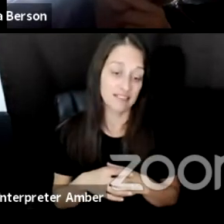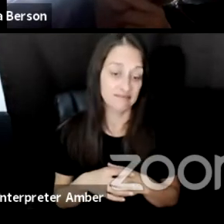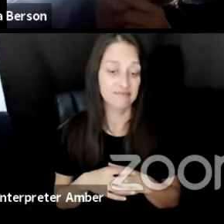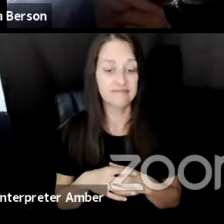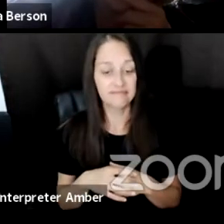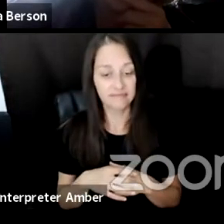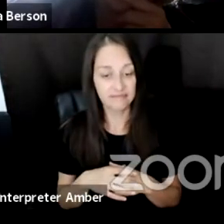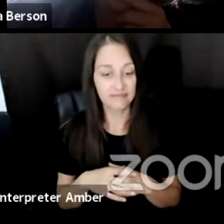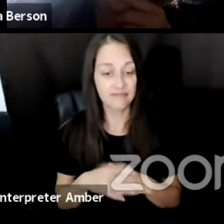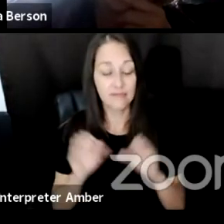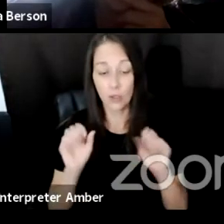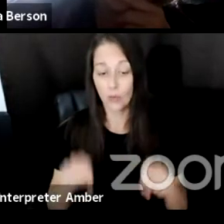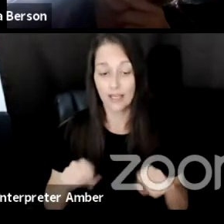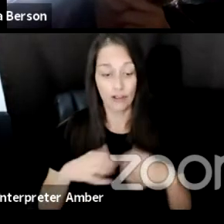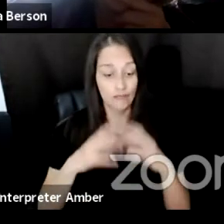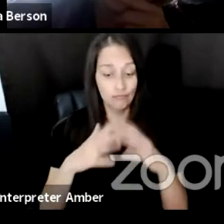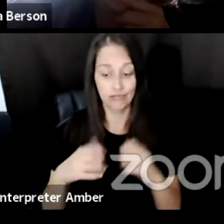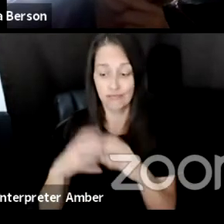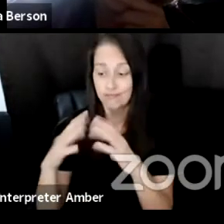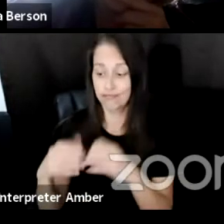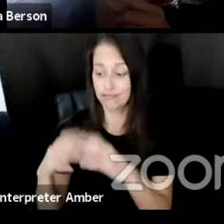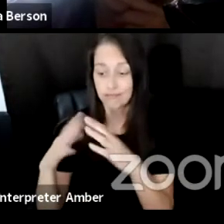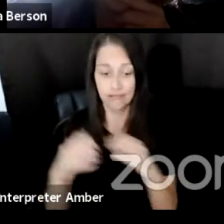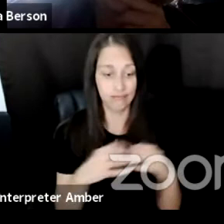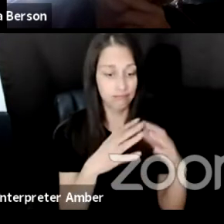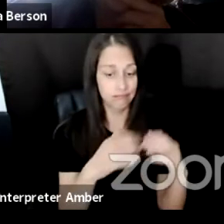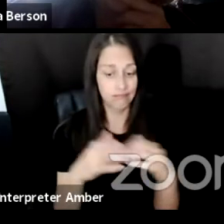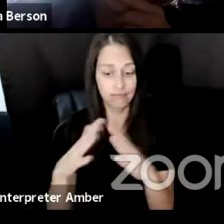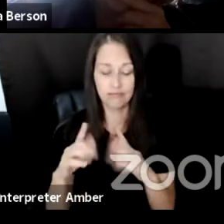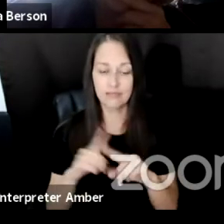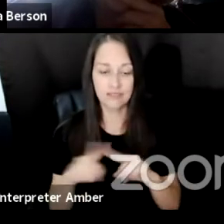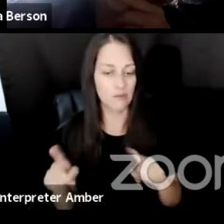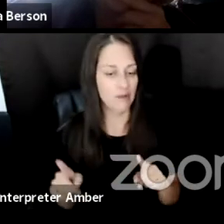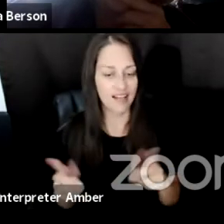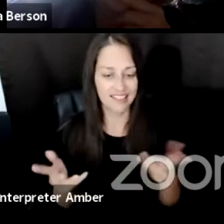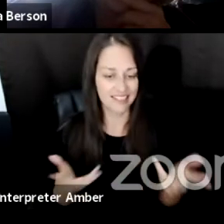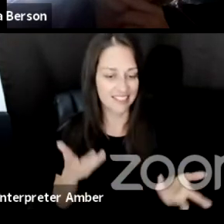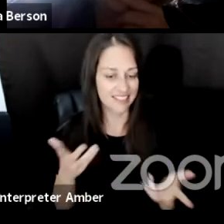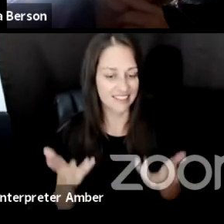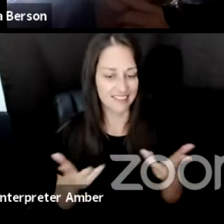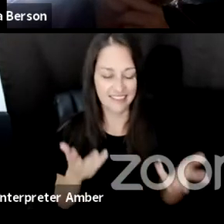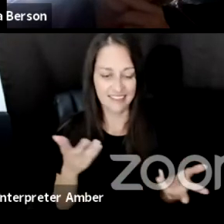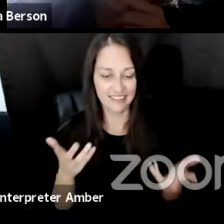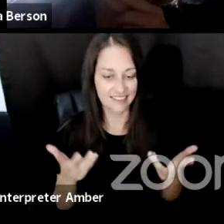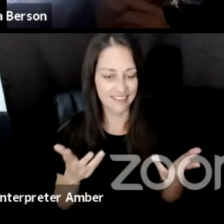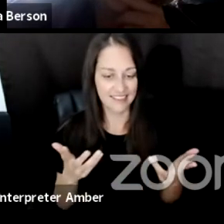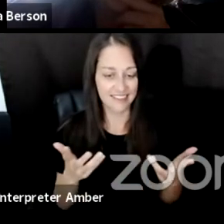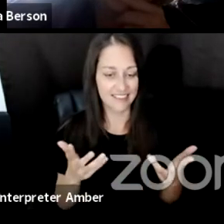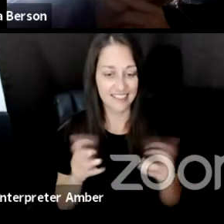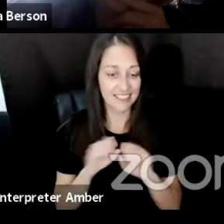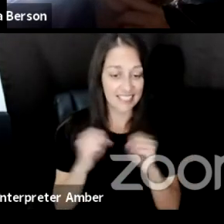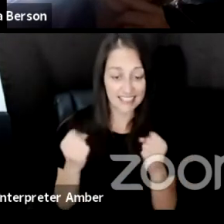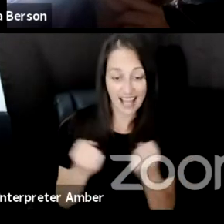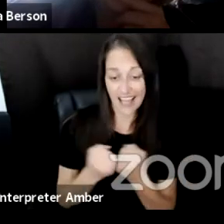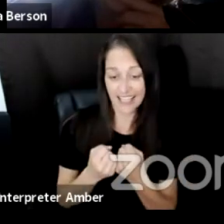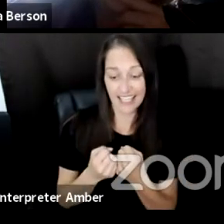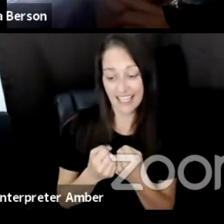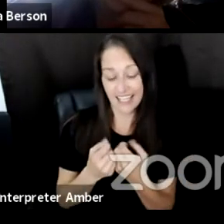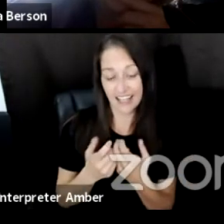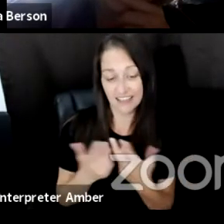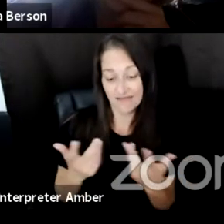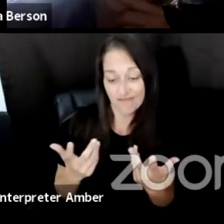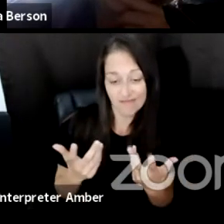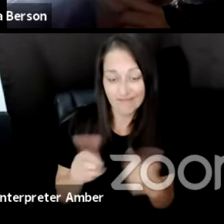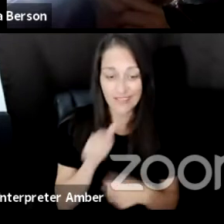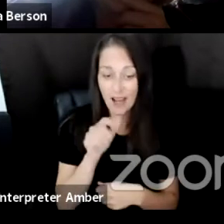a million things, but it's never going to have that kind of valuation that we really